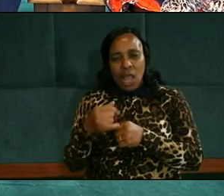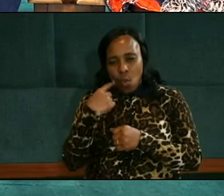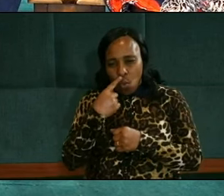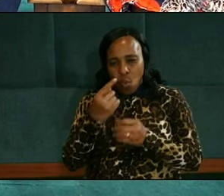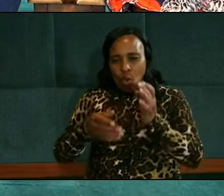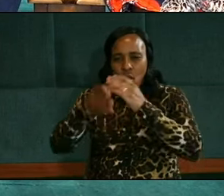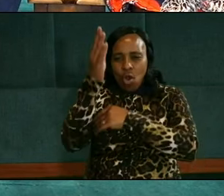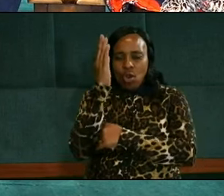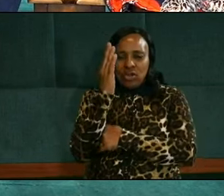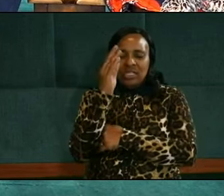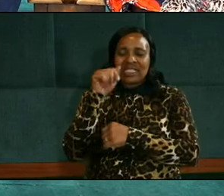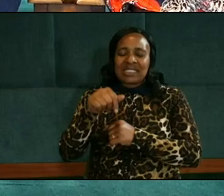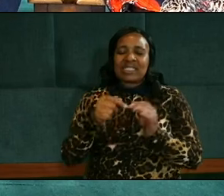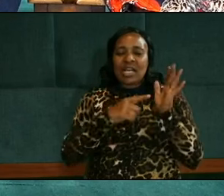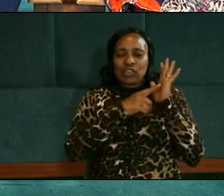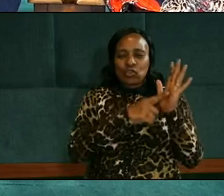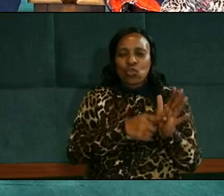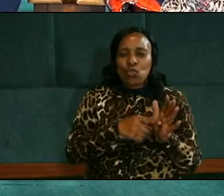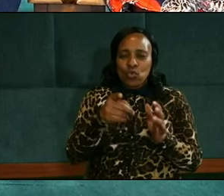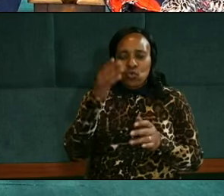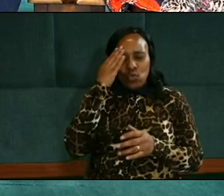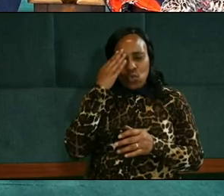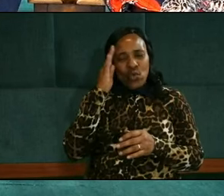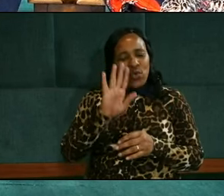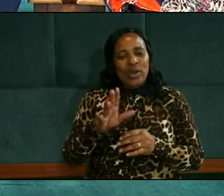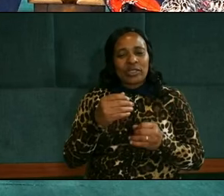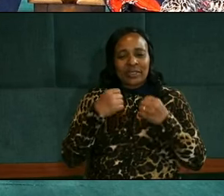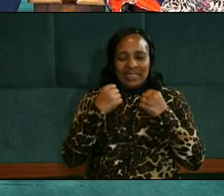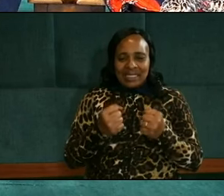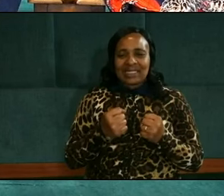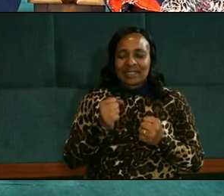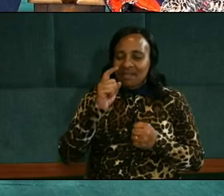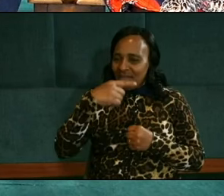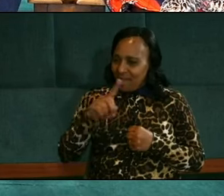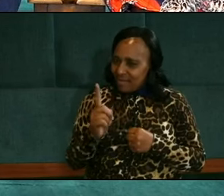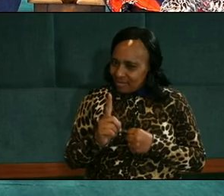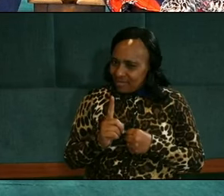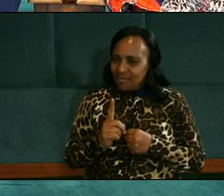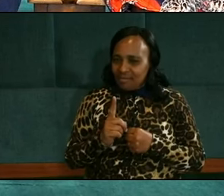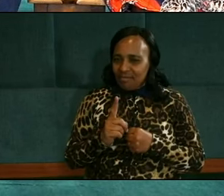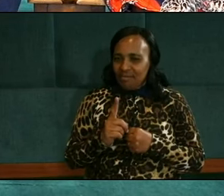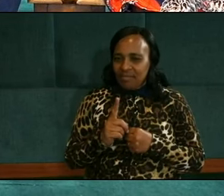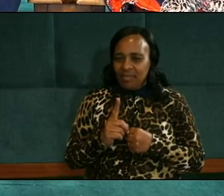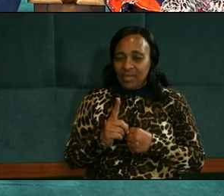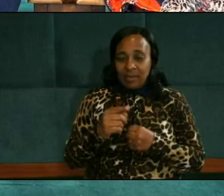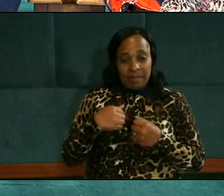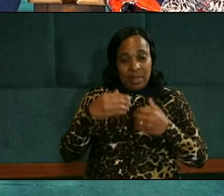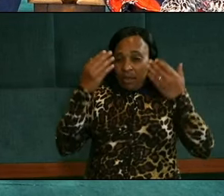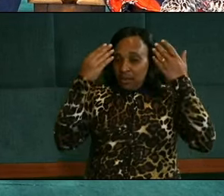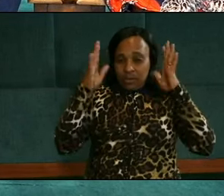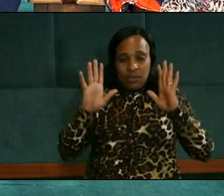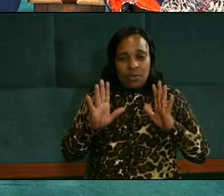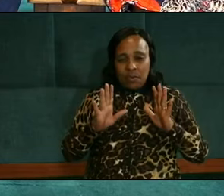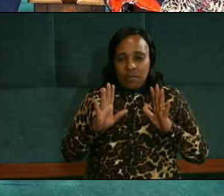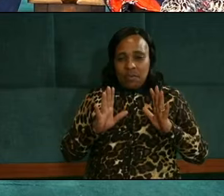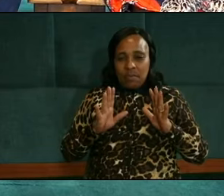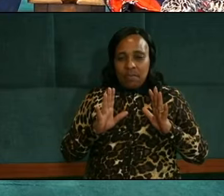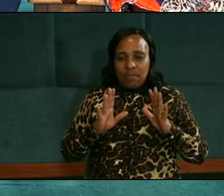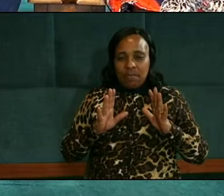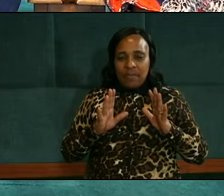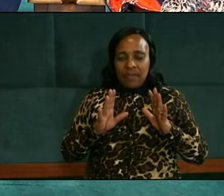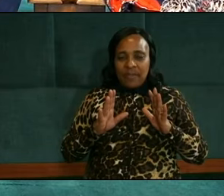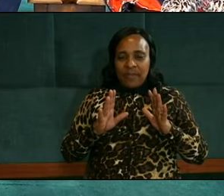it's a self-reflection. You know your strengths, right? Everyone knows their strengths here. Yeah. I don't know, maybe